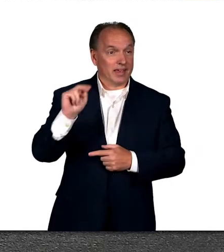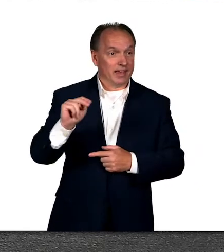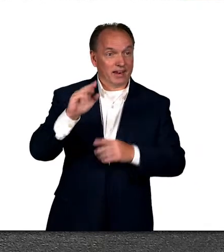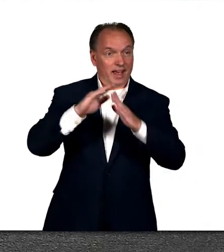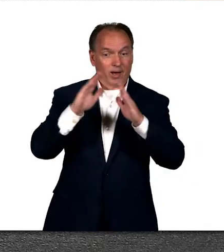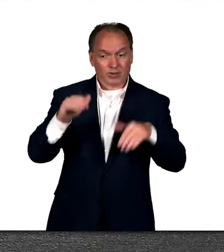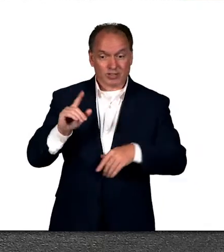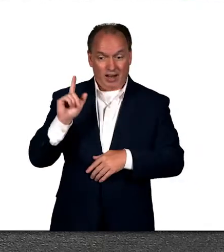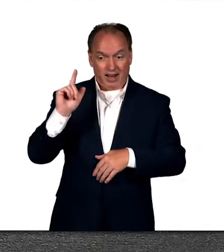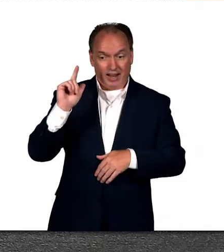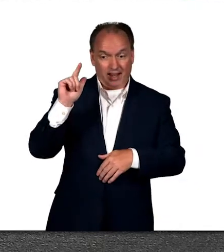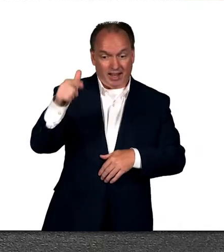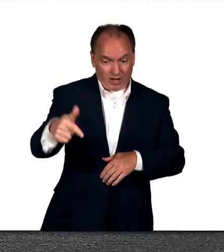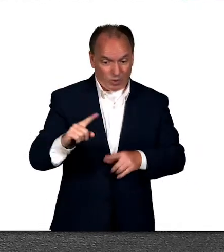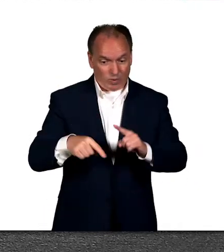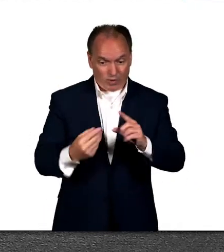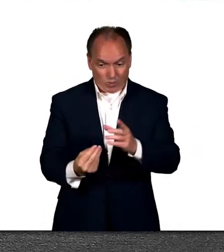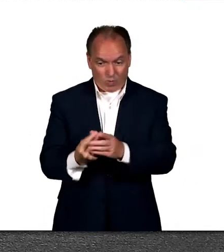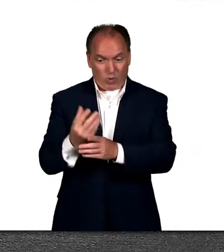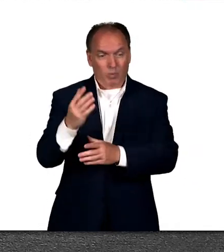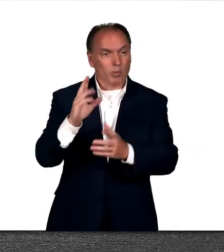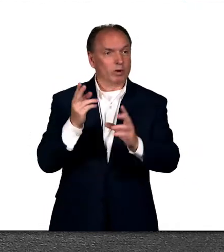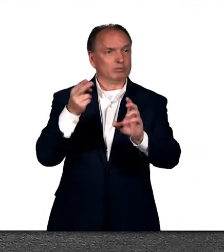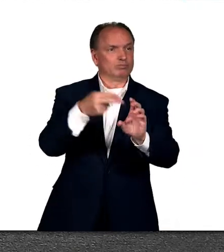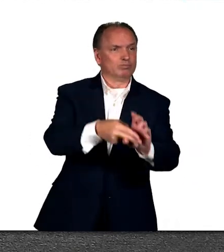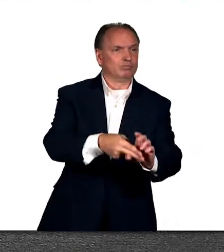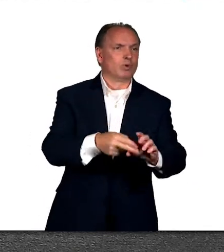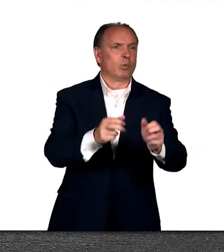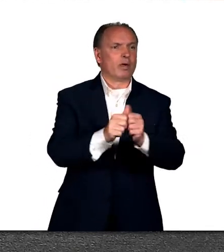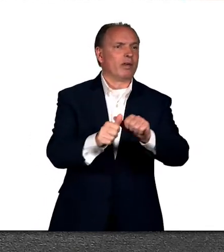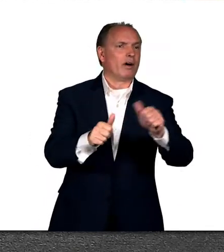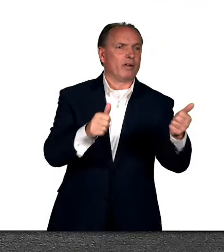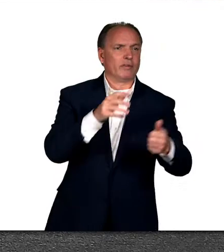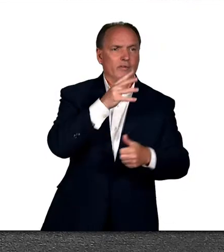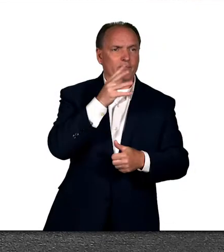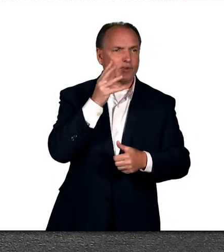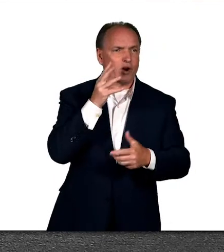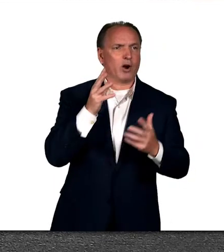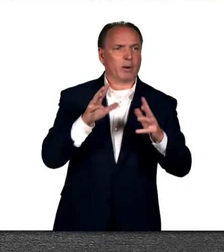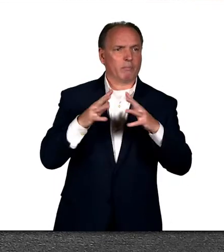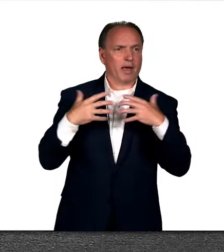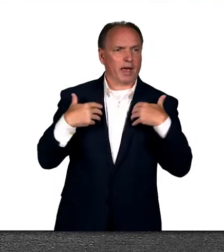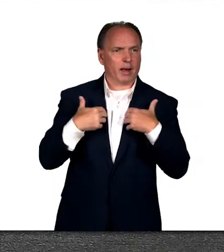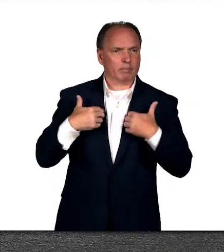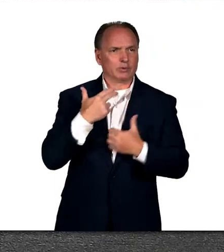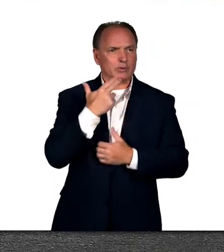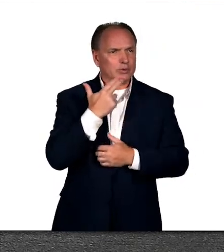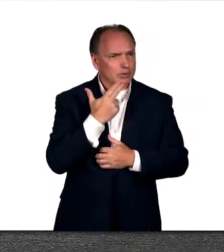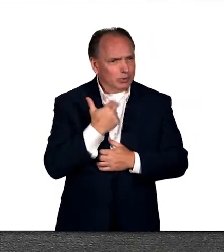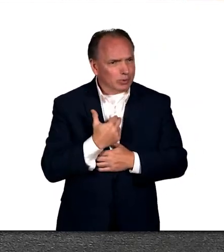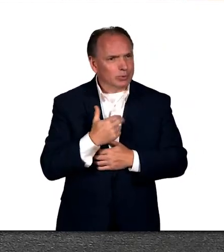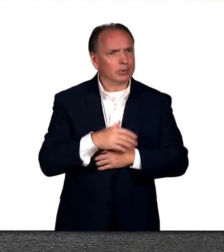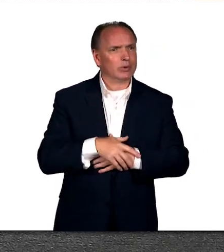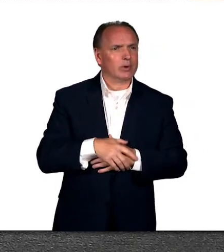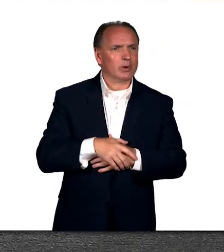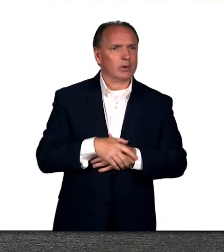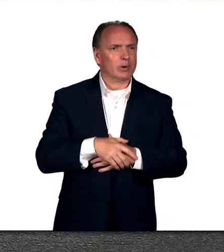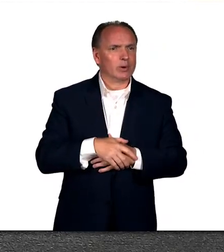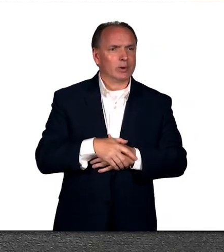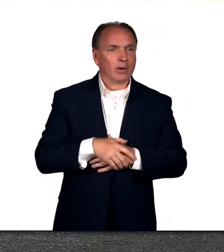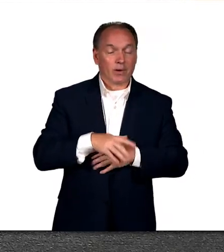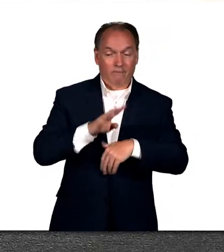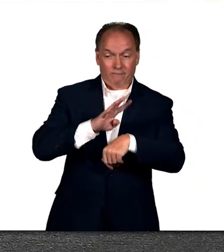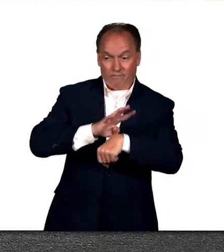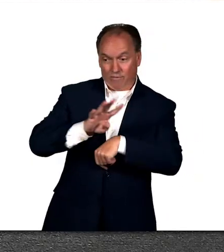chicks are bigger, they will run in the barnyard with the other farm animals. Look how cute they are.